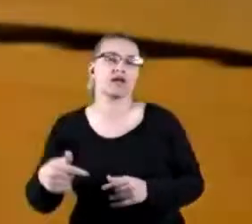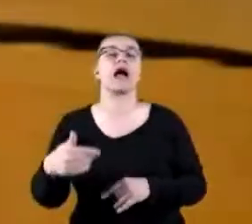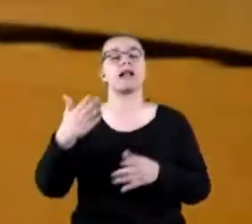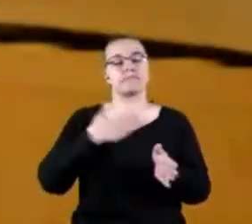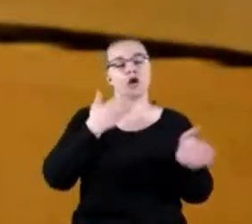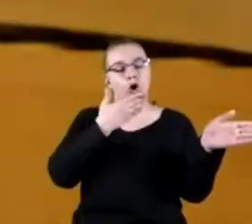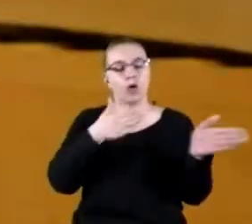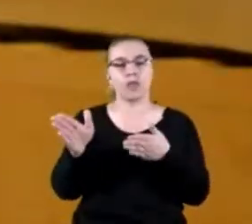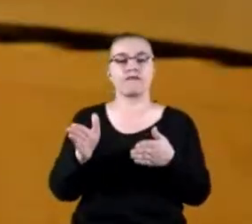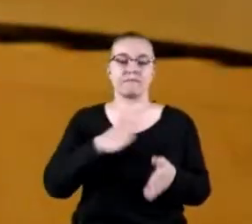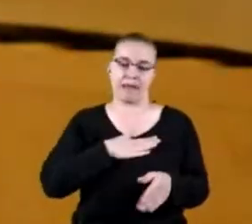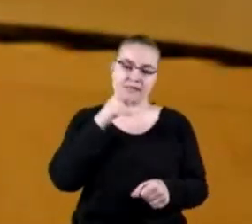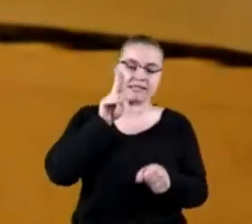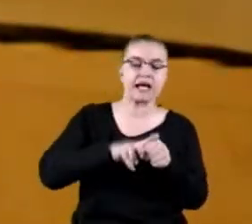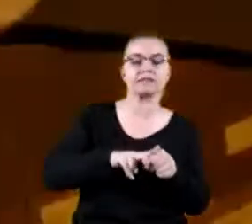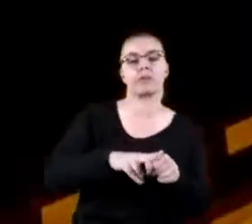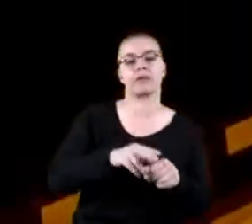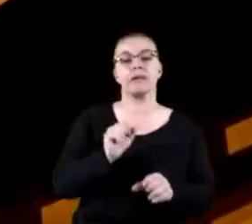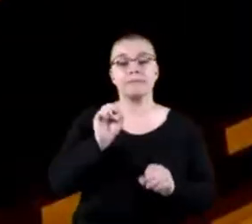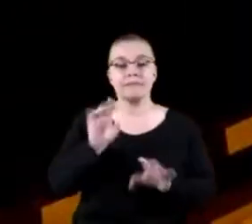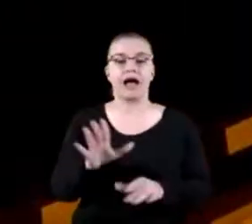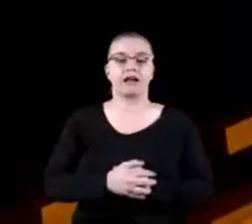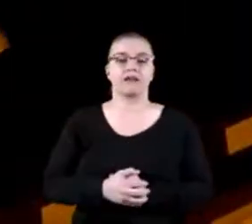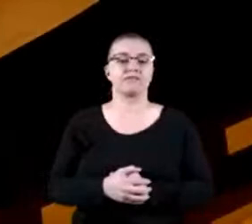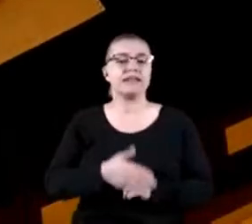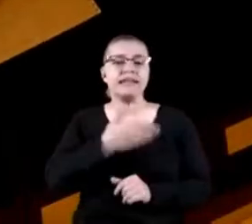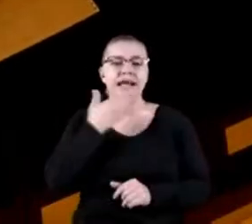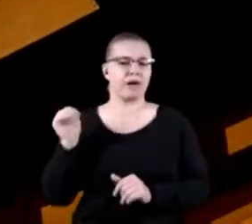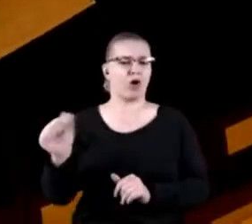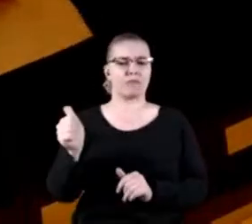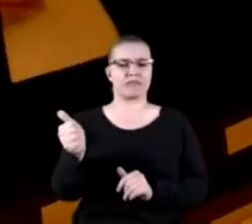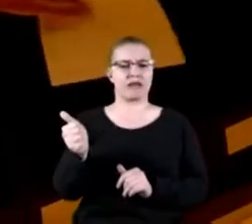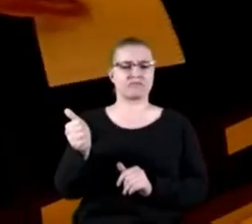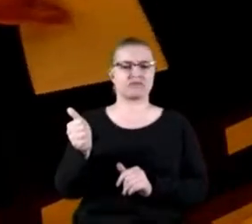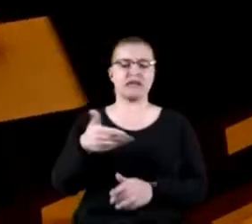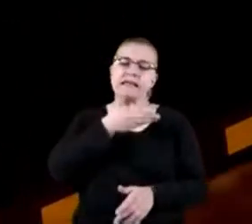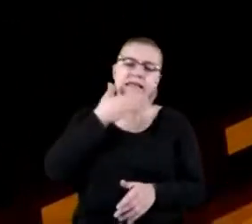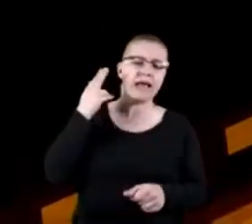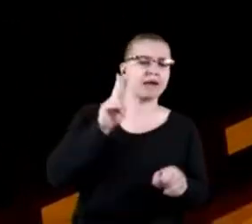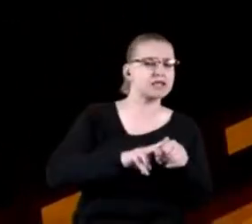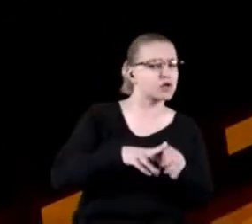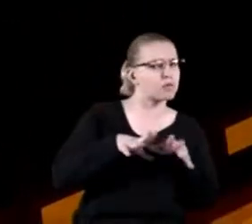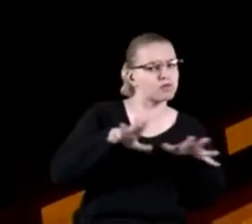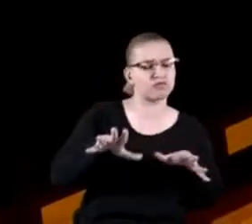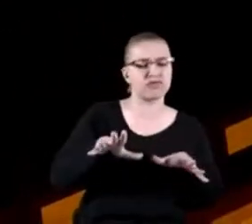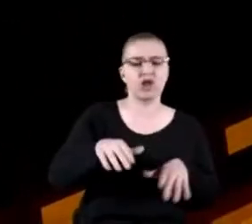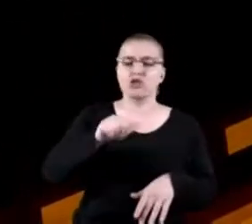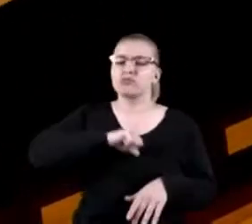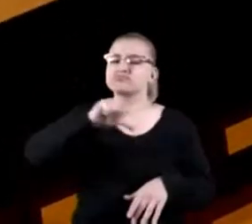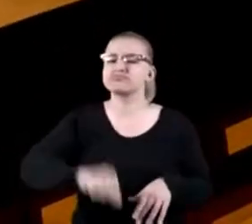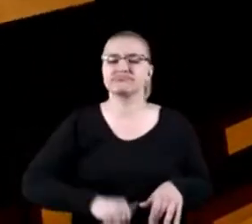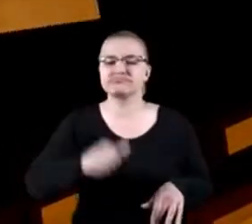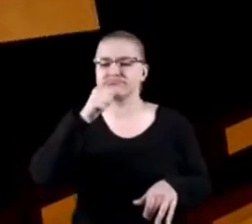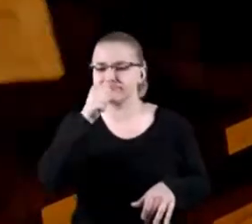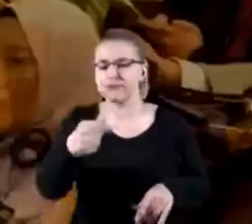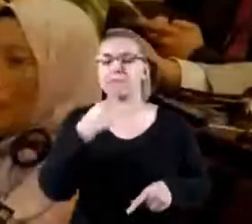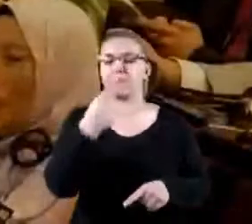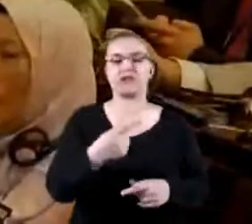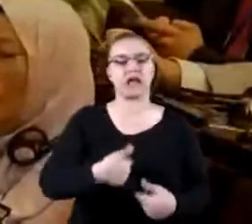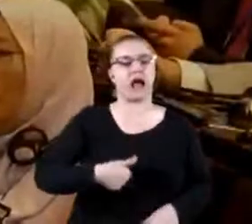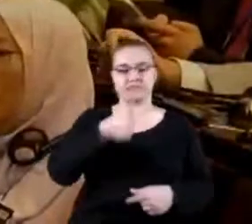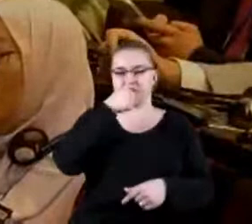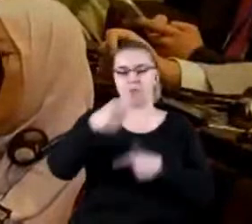of not having enough competencies or enough resources, a mayor cannot say, I cannot do that. They have to do